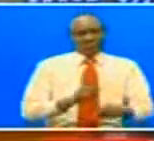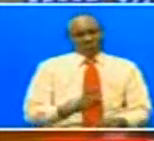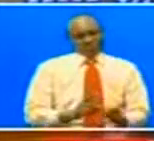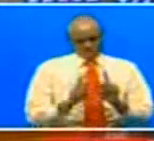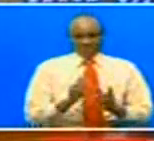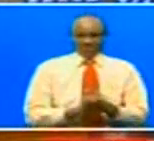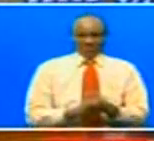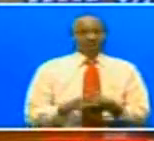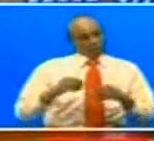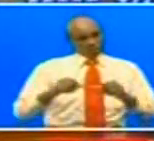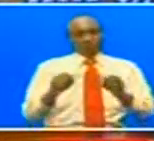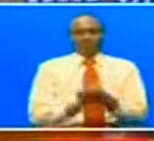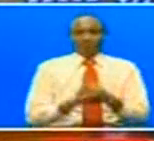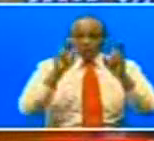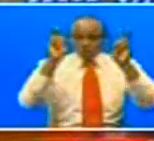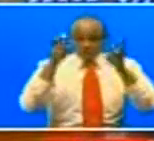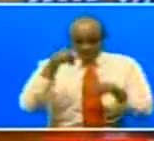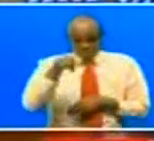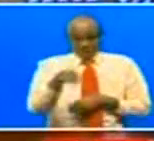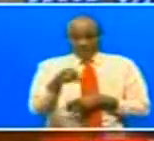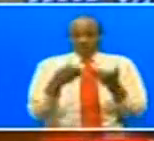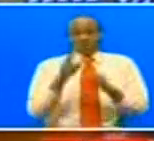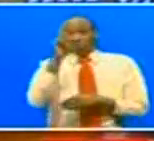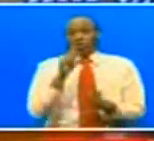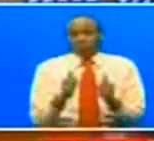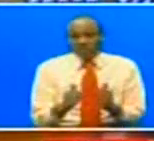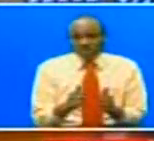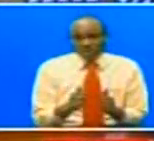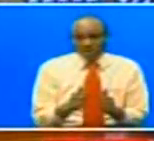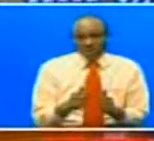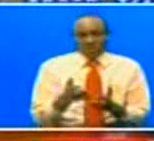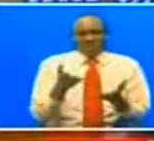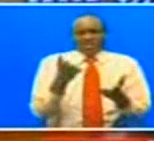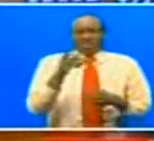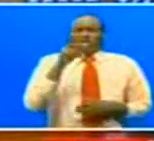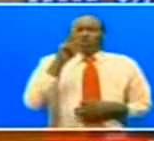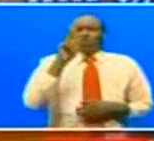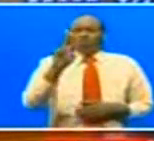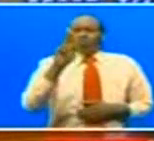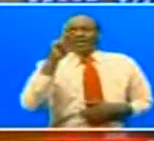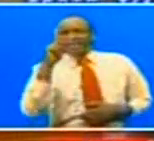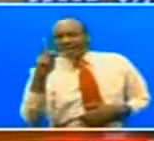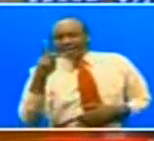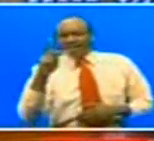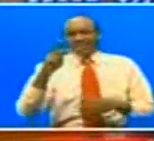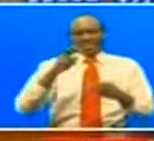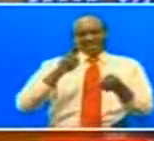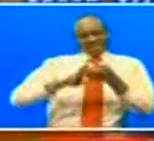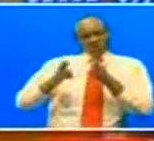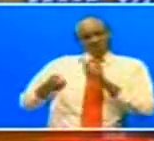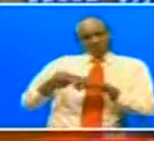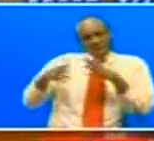on. The topic, the question we're asking tonight, what are UK-Kenya relations